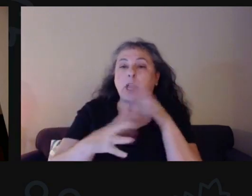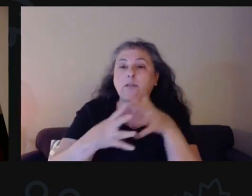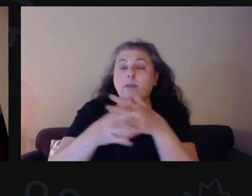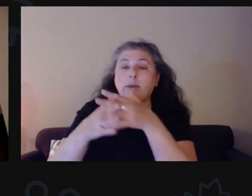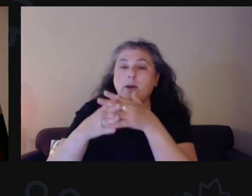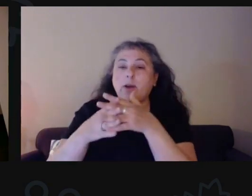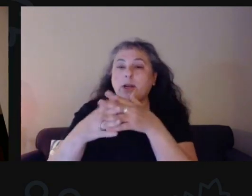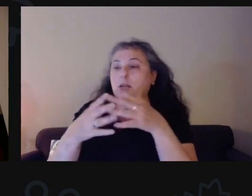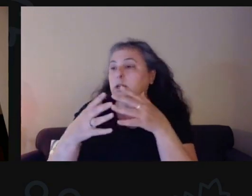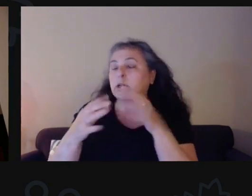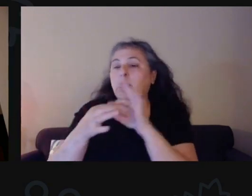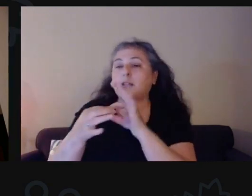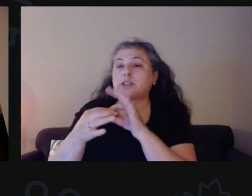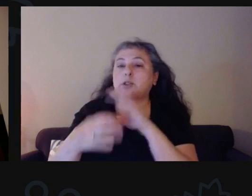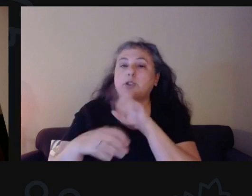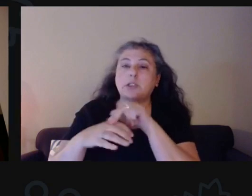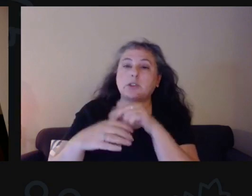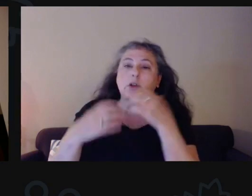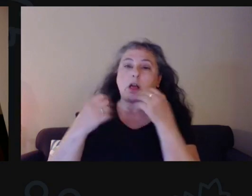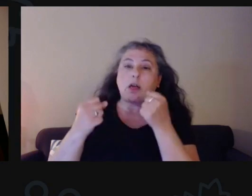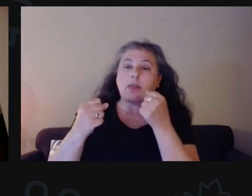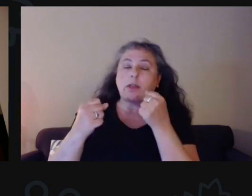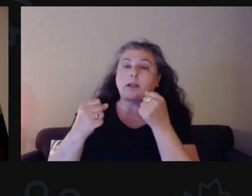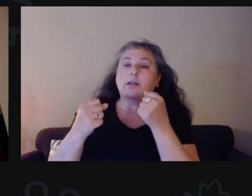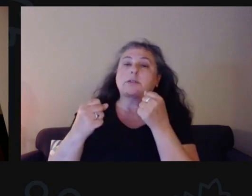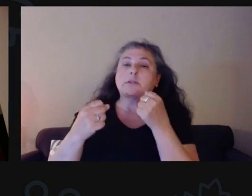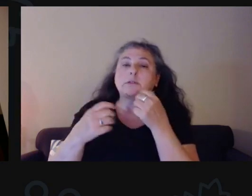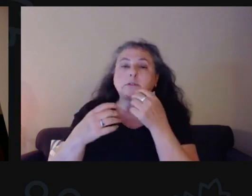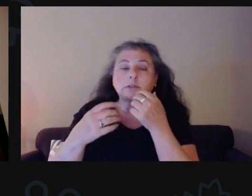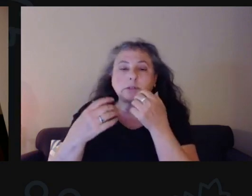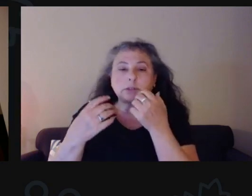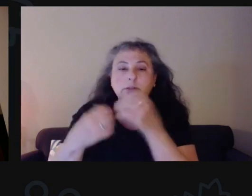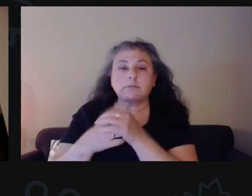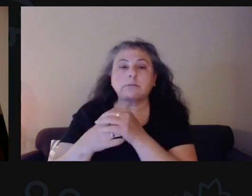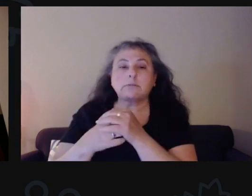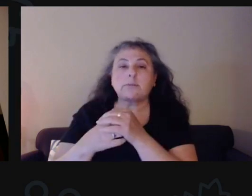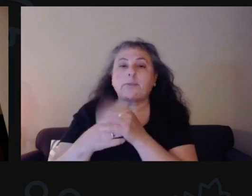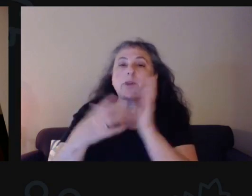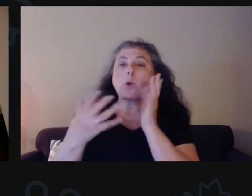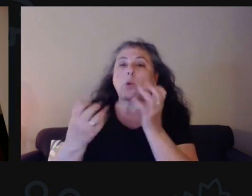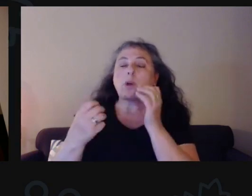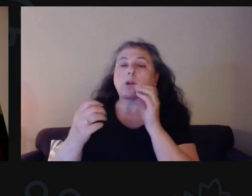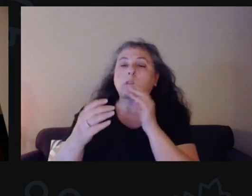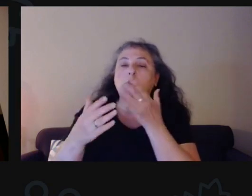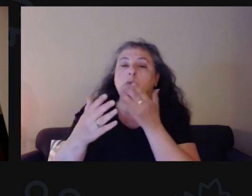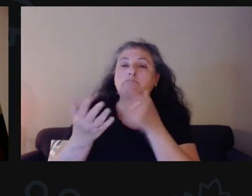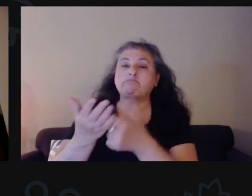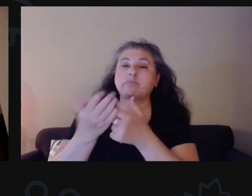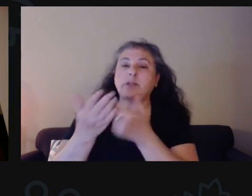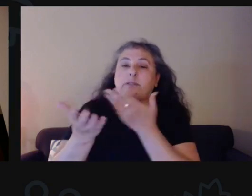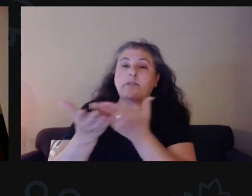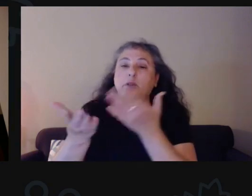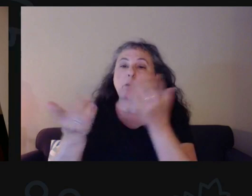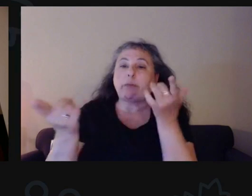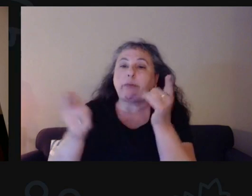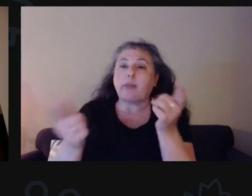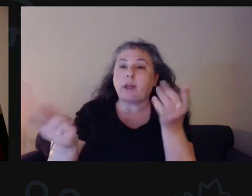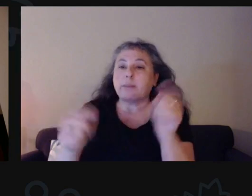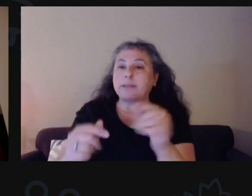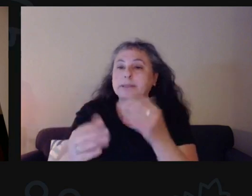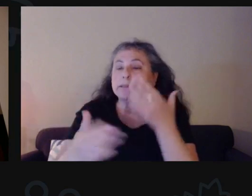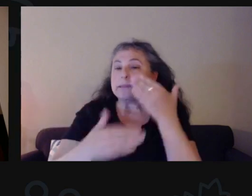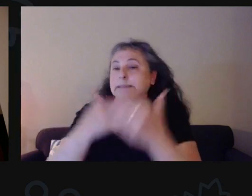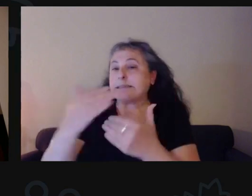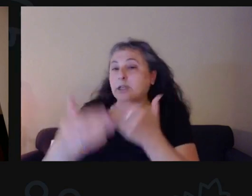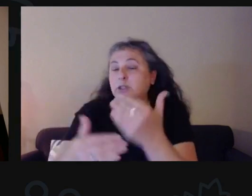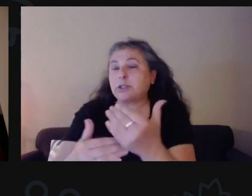Healing. Before we get to tonight's program, did want to go over a few items, promote some upcoming events in the series, let you